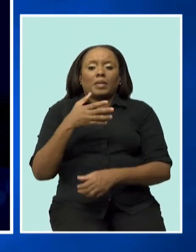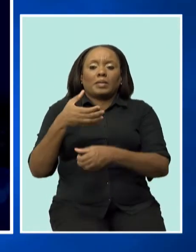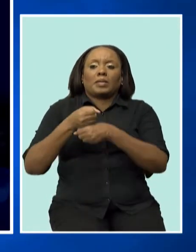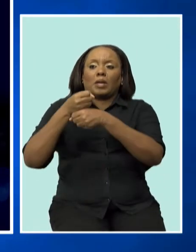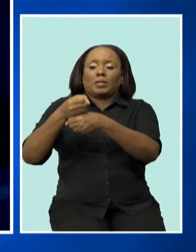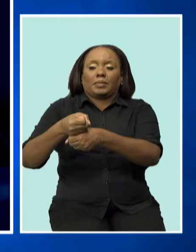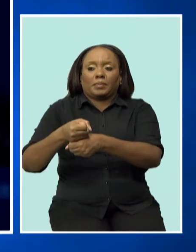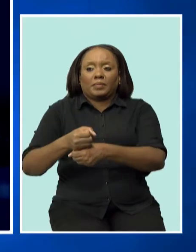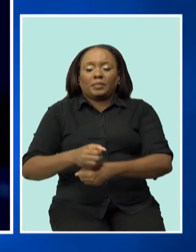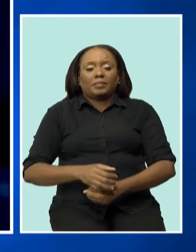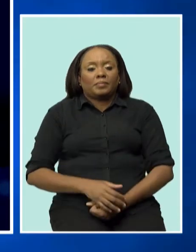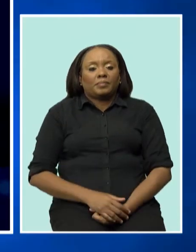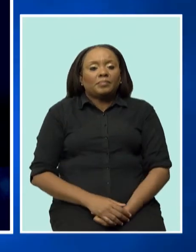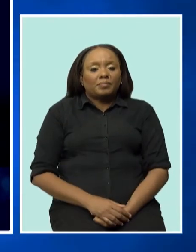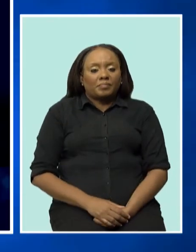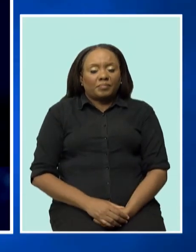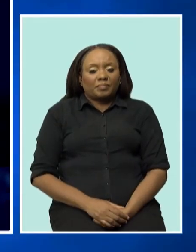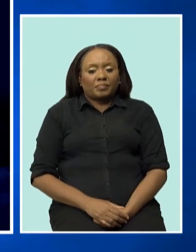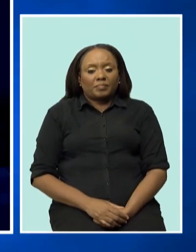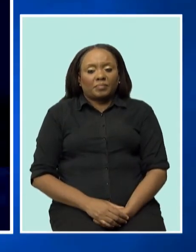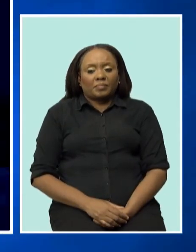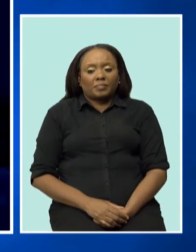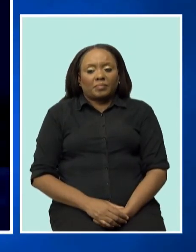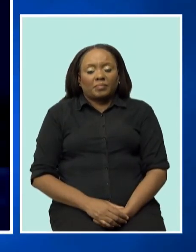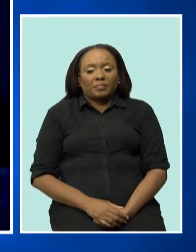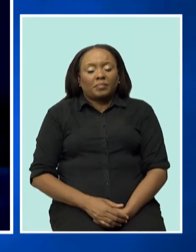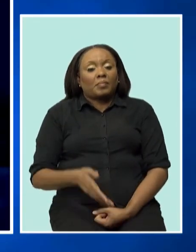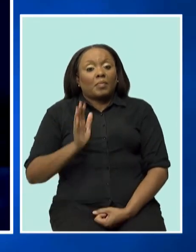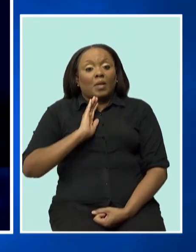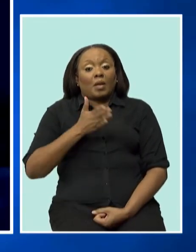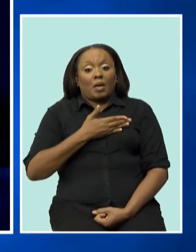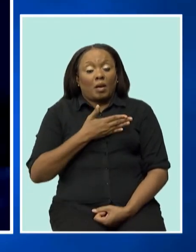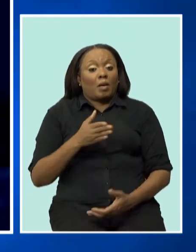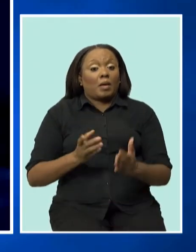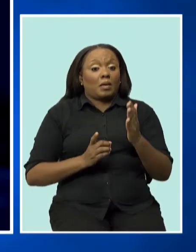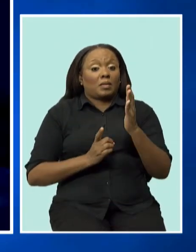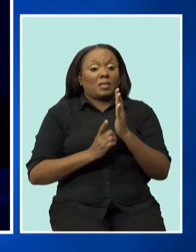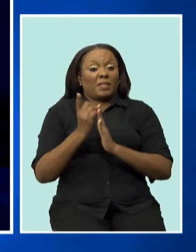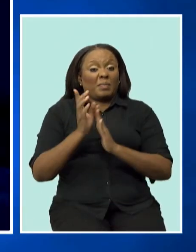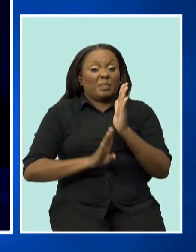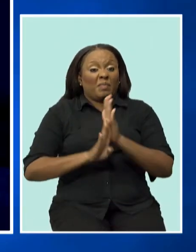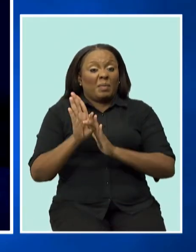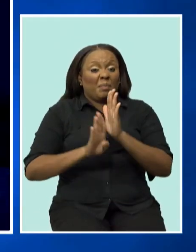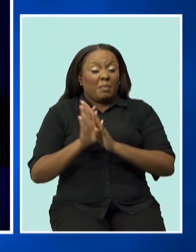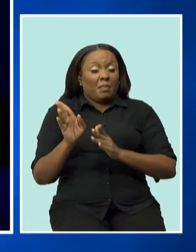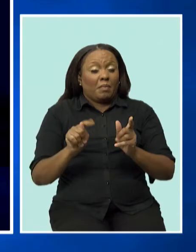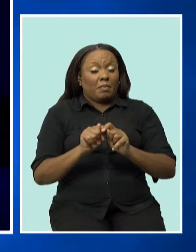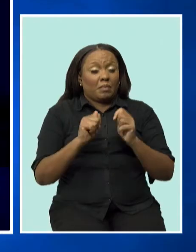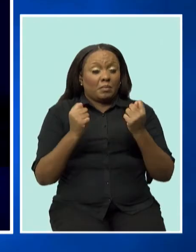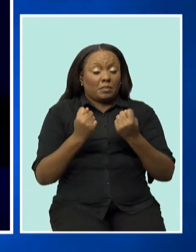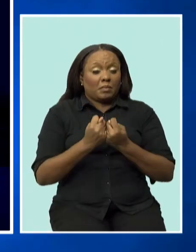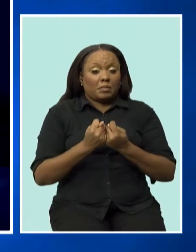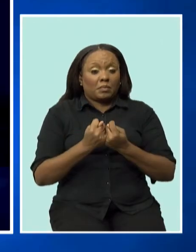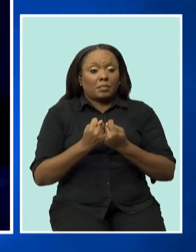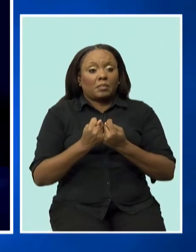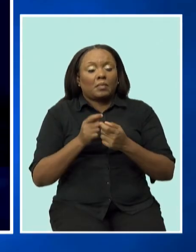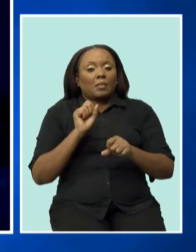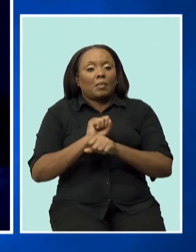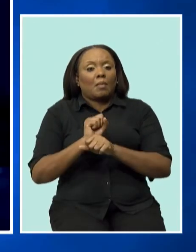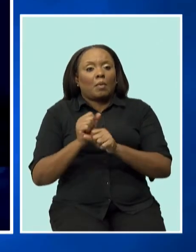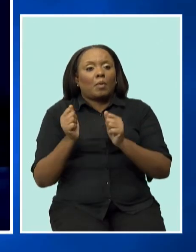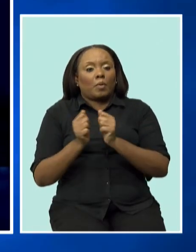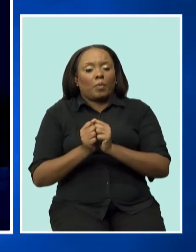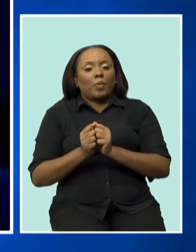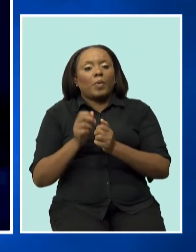scholarships. We have our talent and development team. They work with the